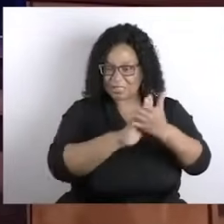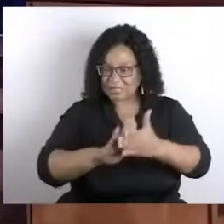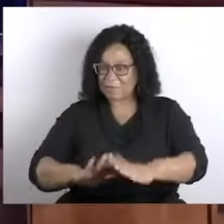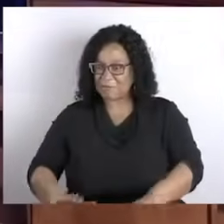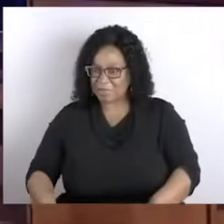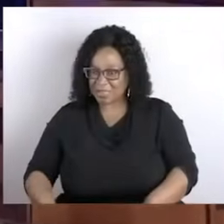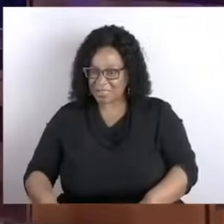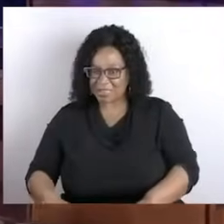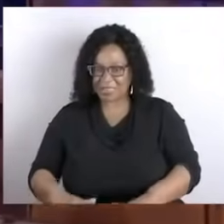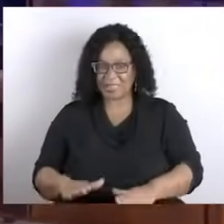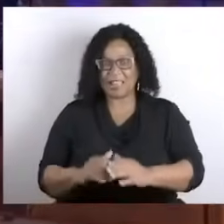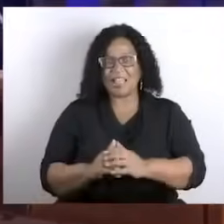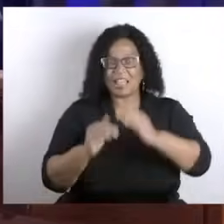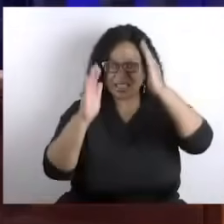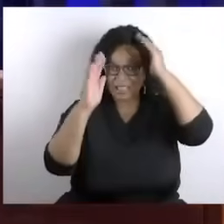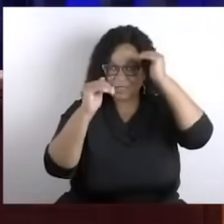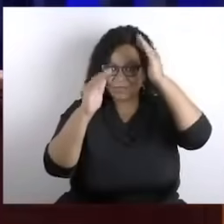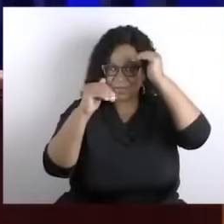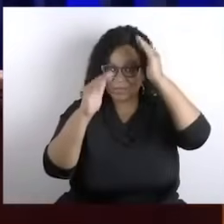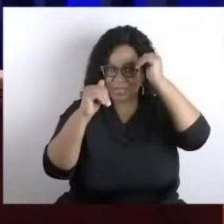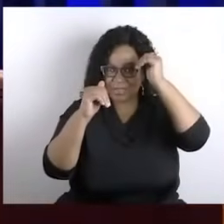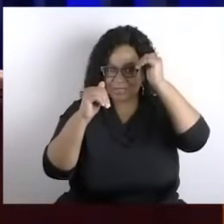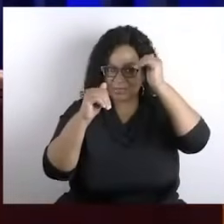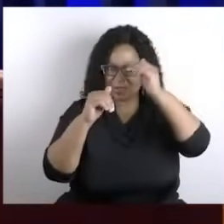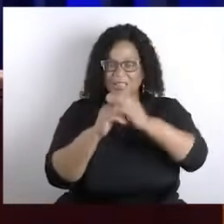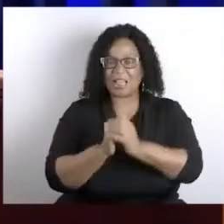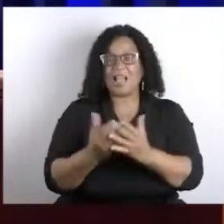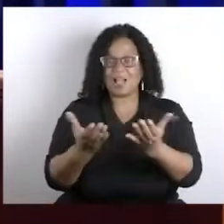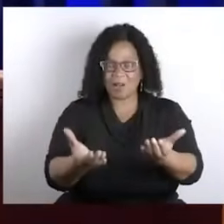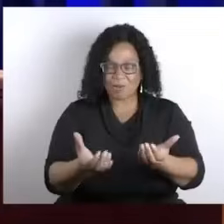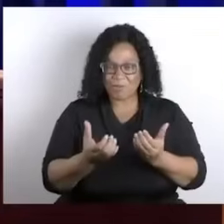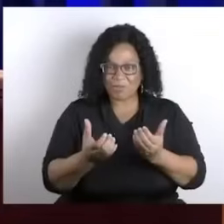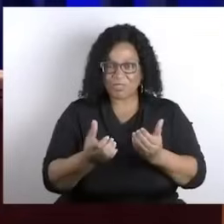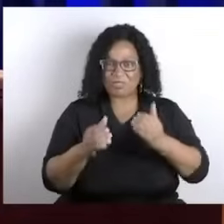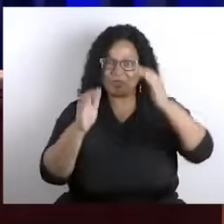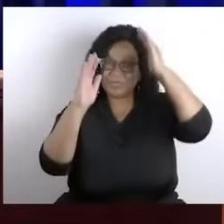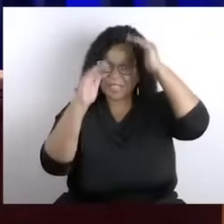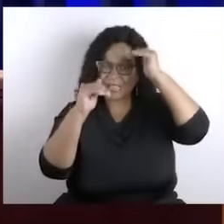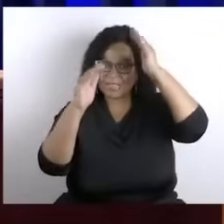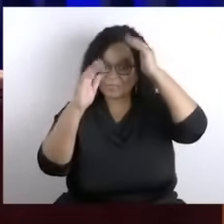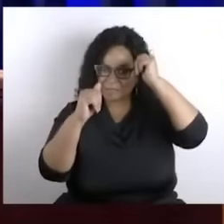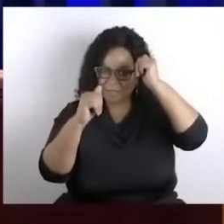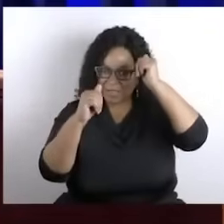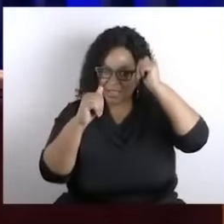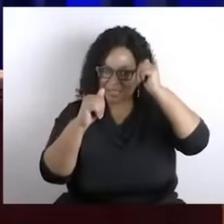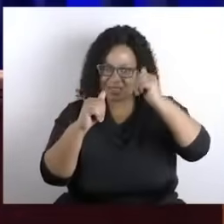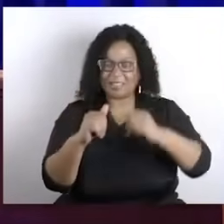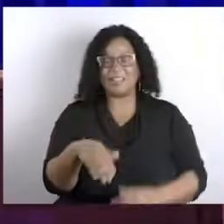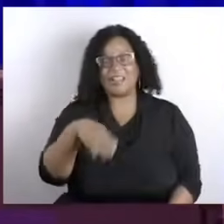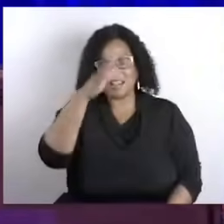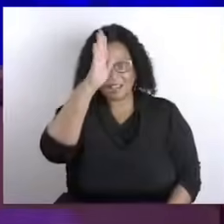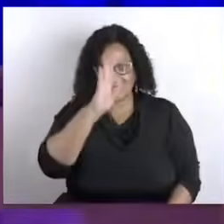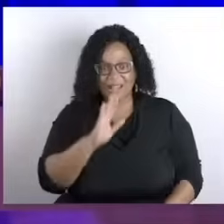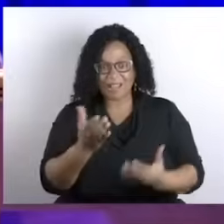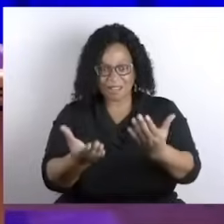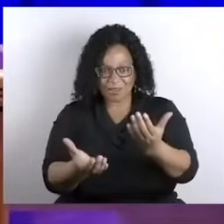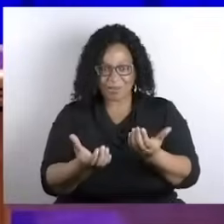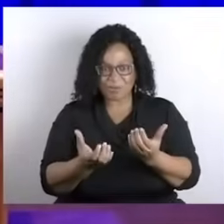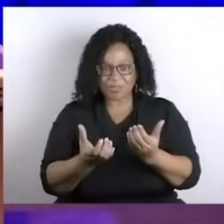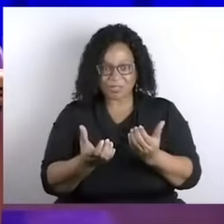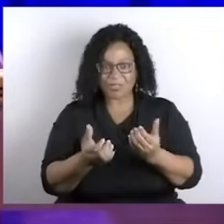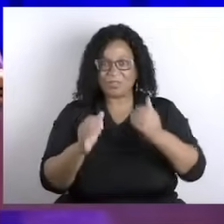an expected end. I want you to expect something from me. Oh, thank you,